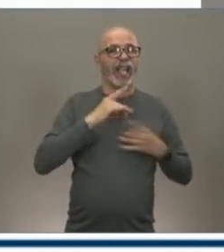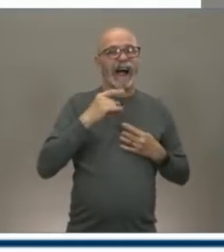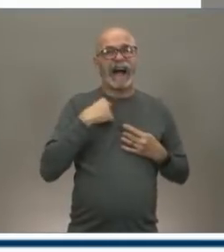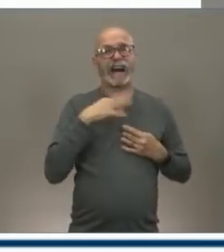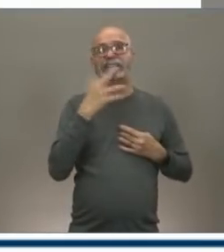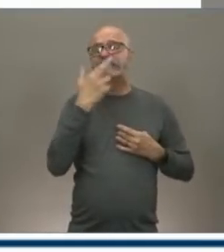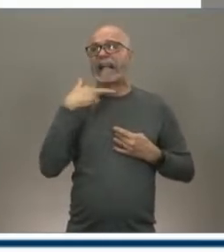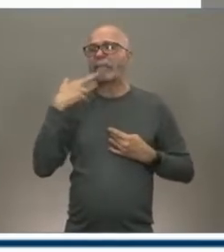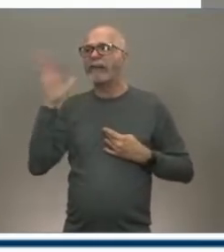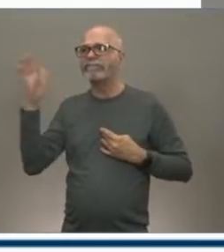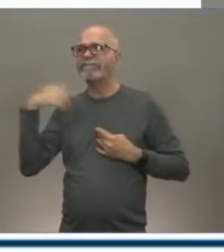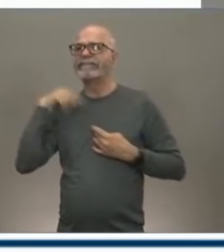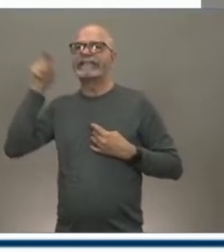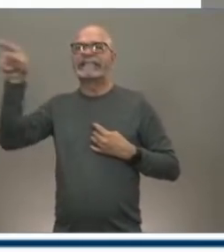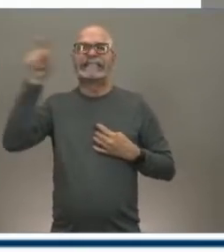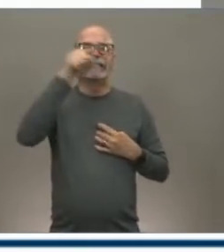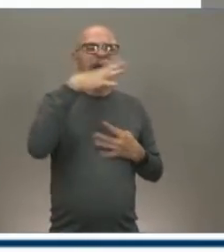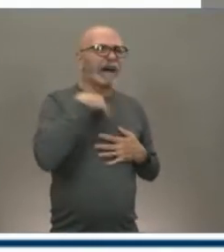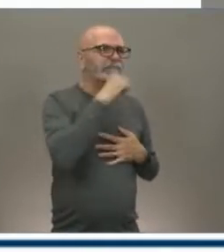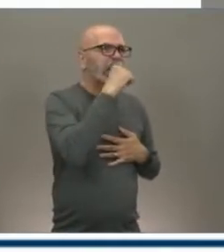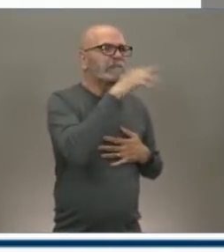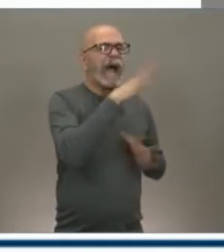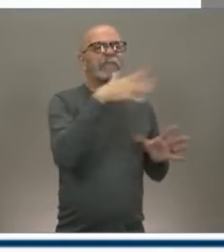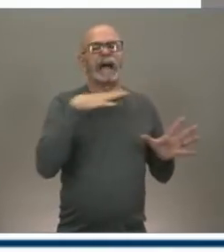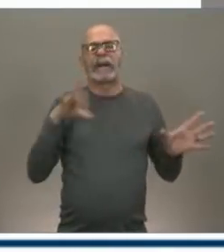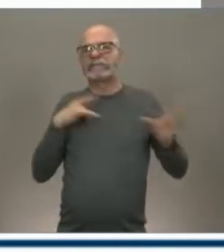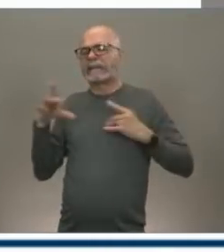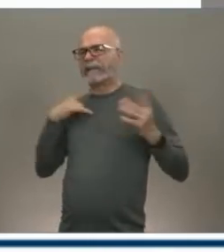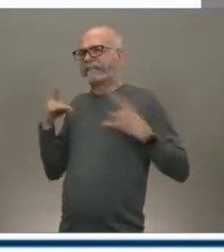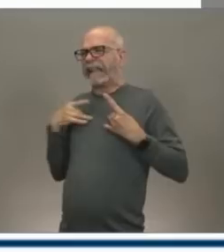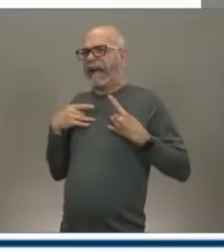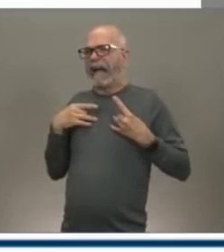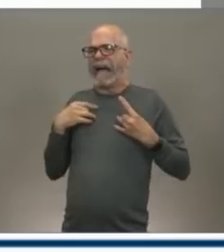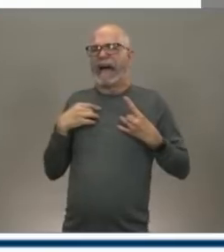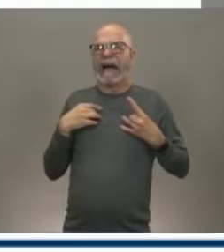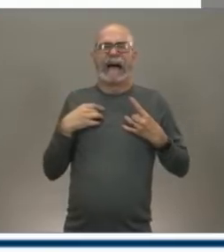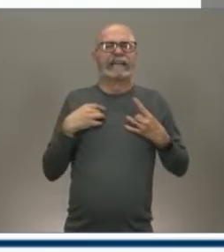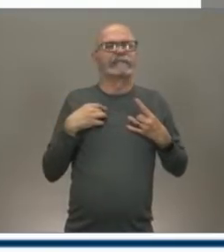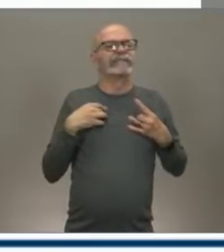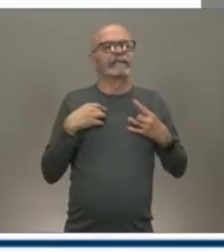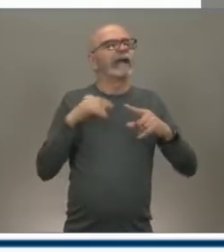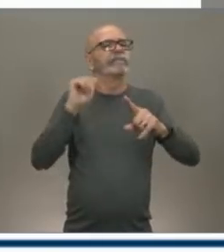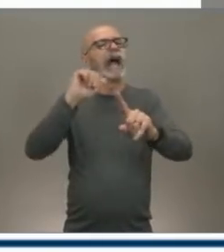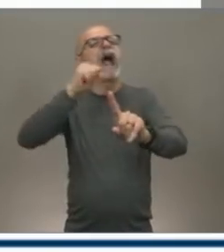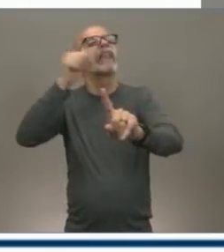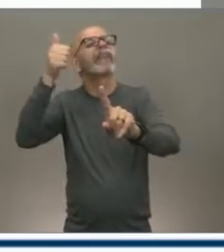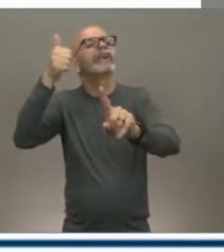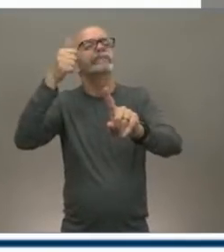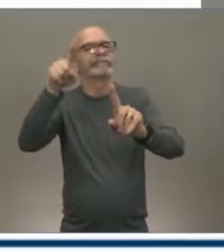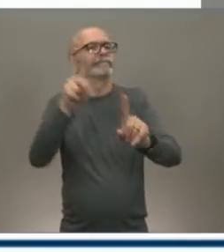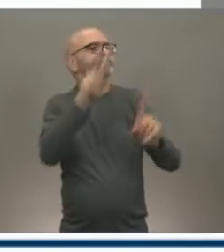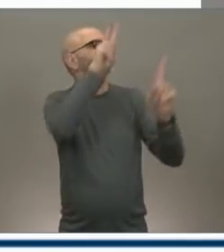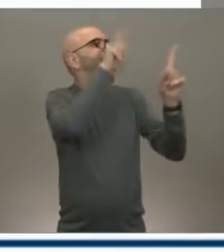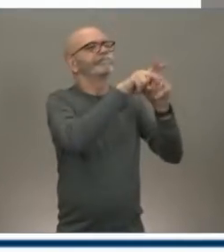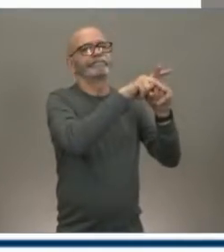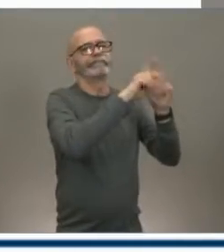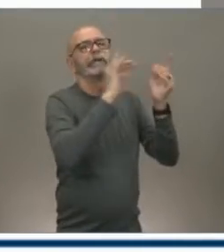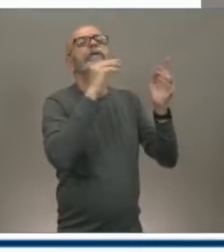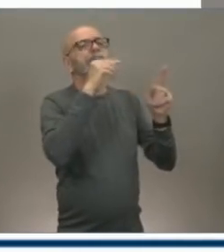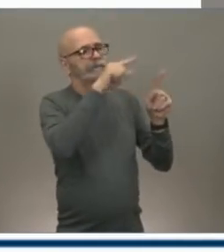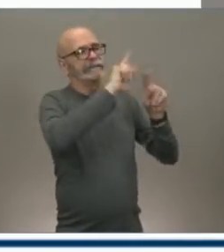notification on, there's different ways for you to get through the self-assessment and book your appointment, and there's different requirements for you